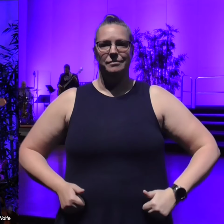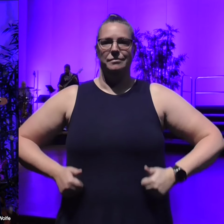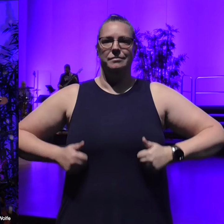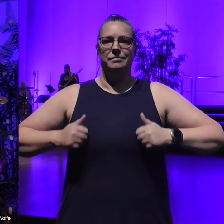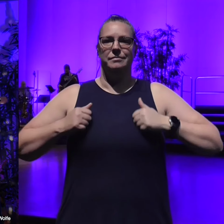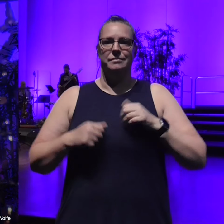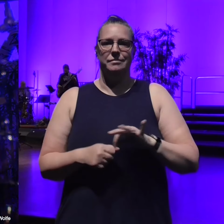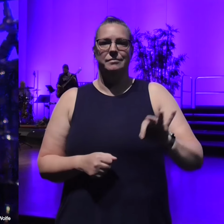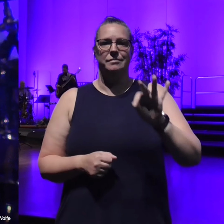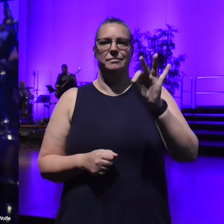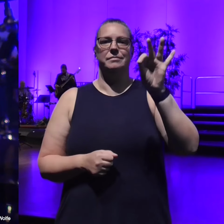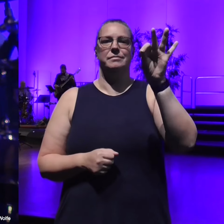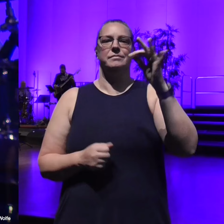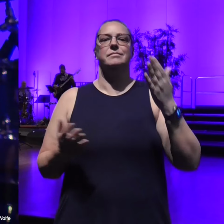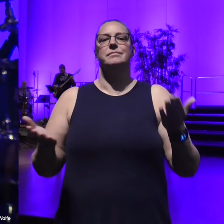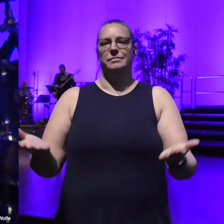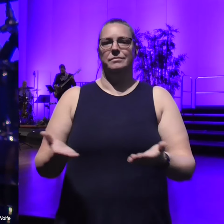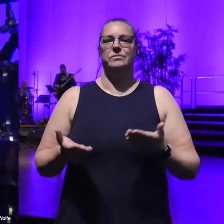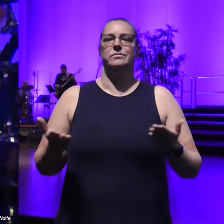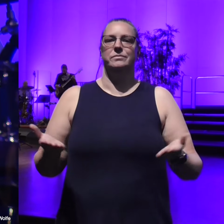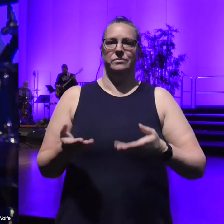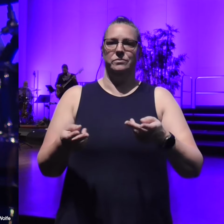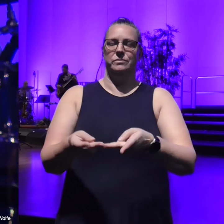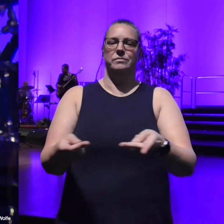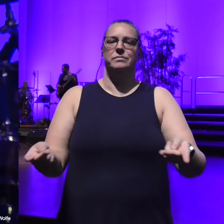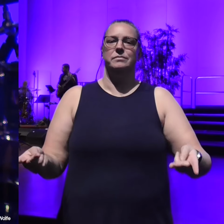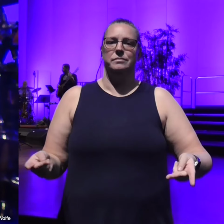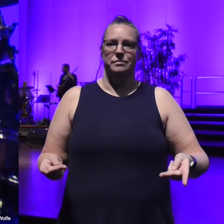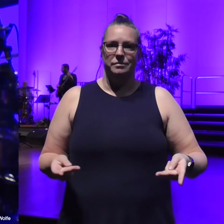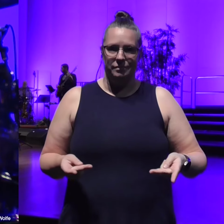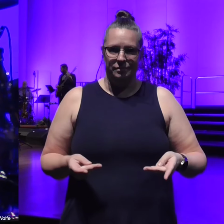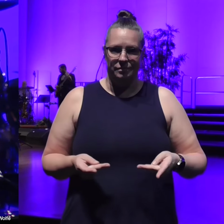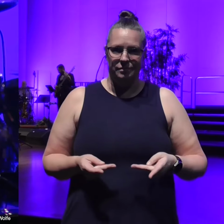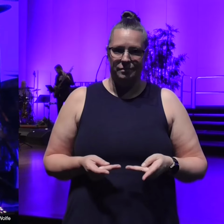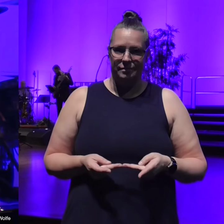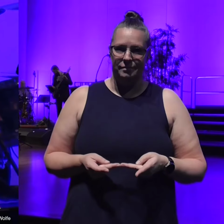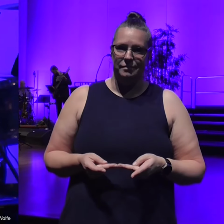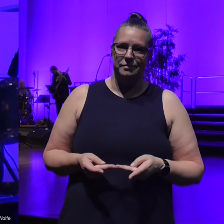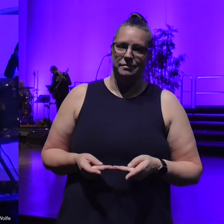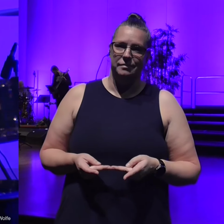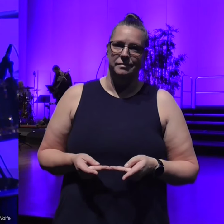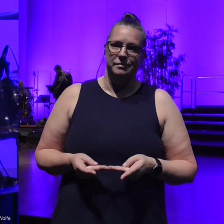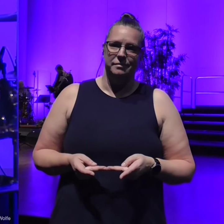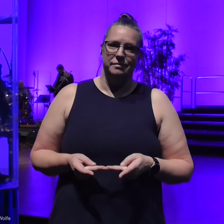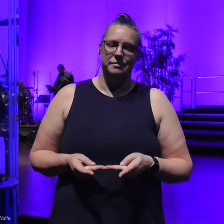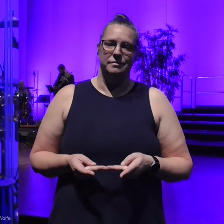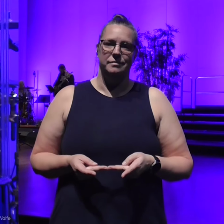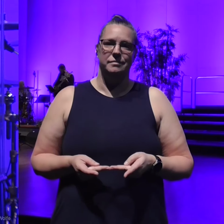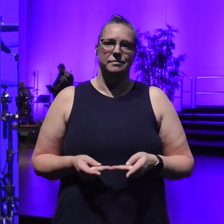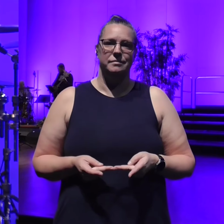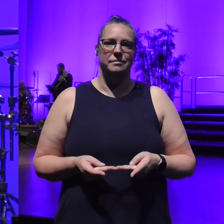Surely the presence of God is in this